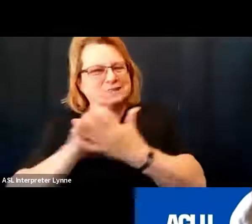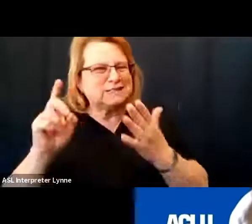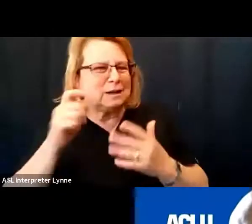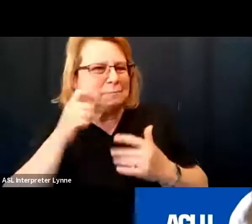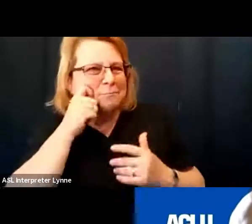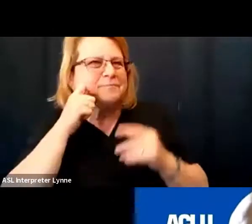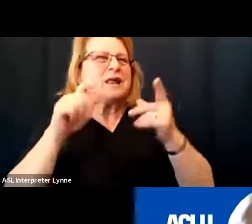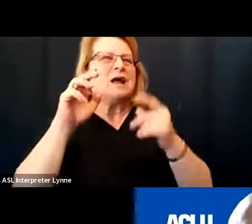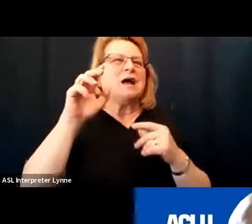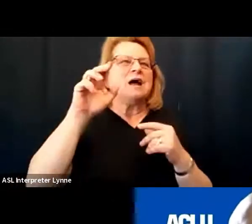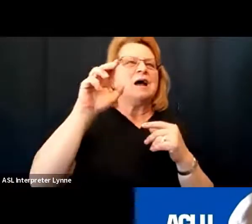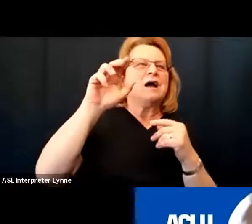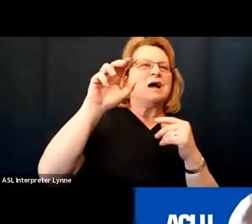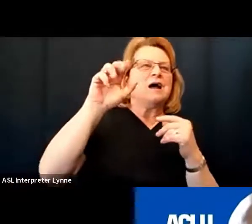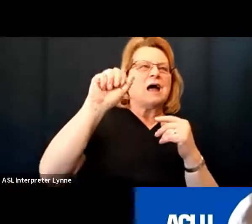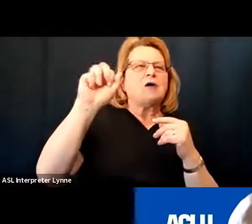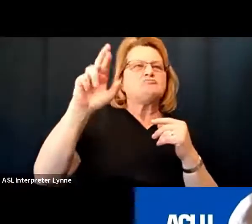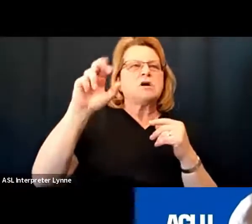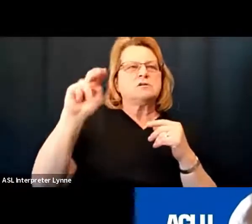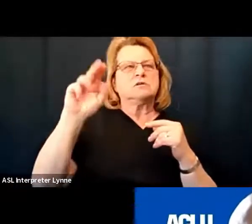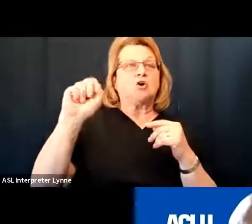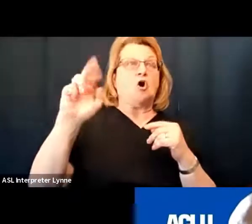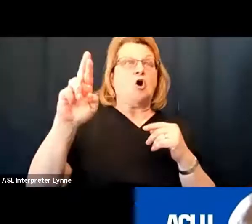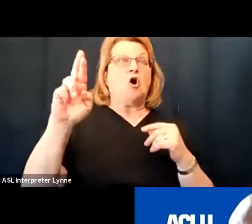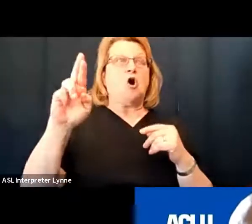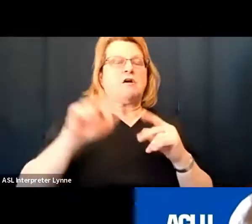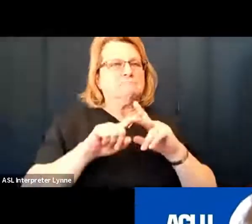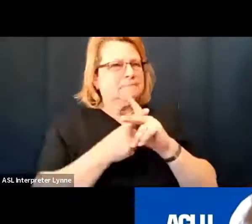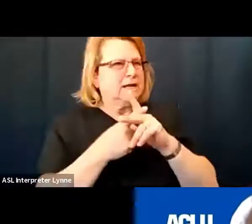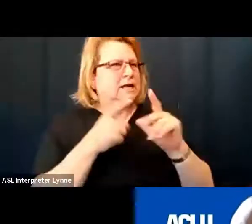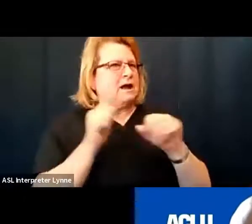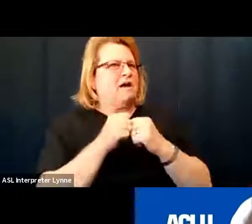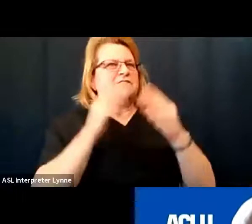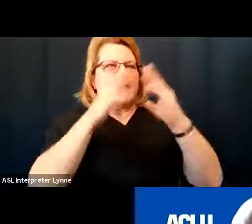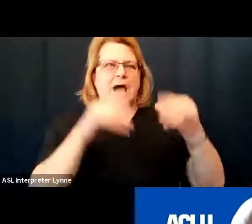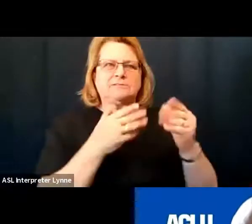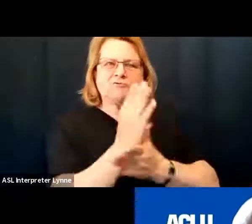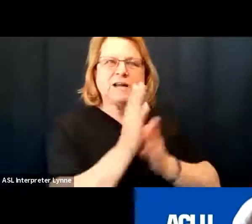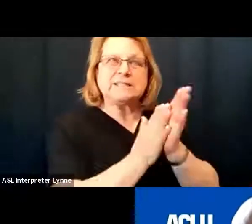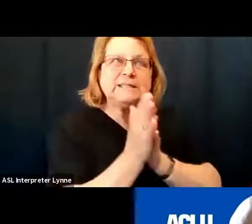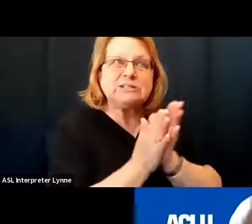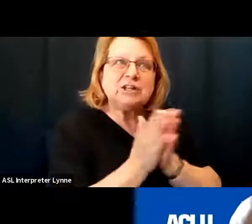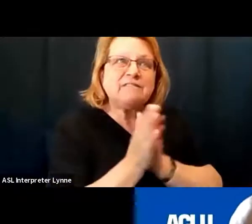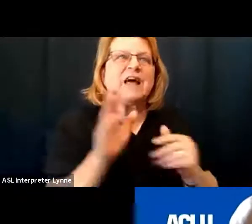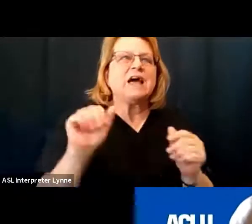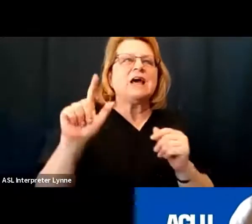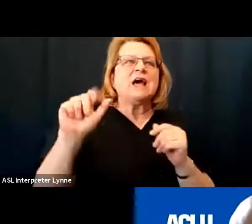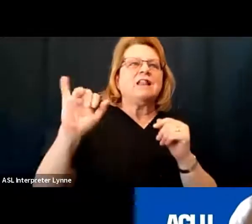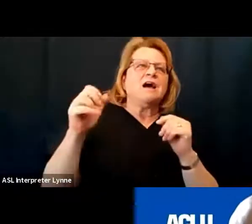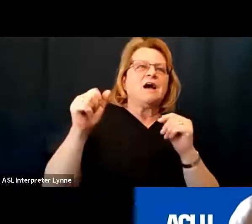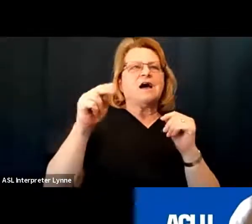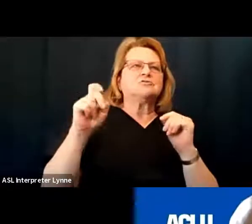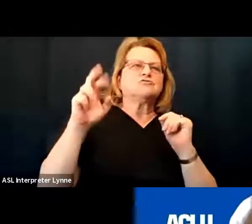of the Housing Rights Initiative. And Alejandro Ortiz, who is a senior staff attorney with the